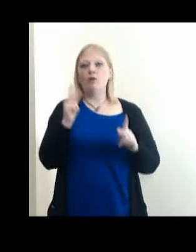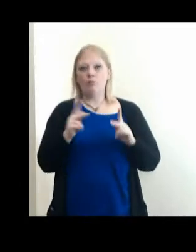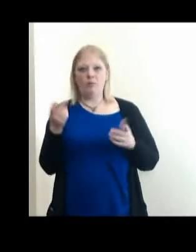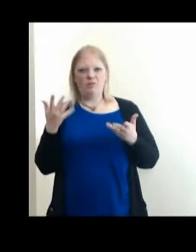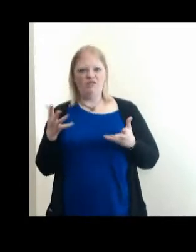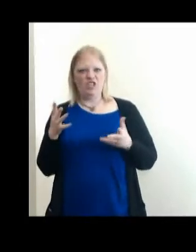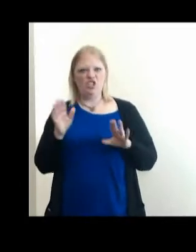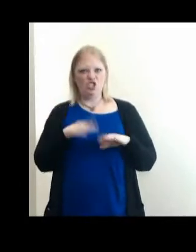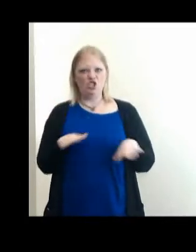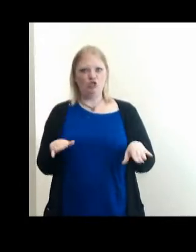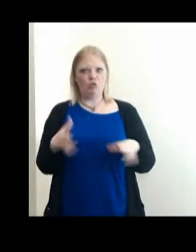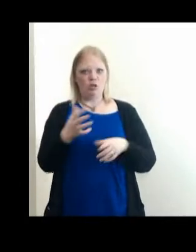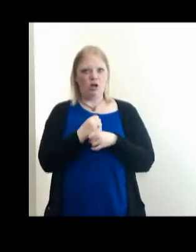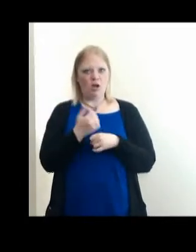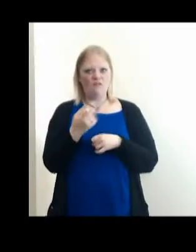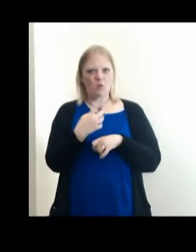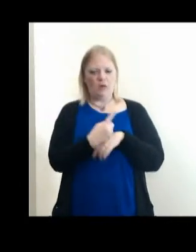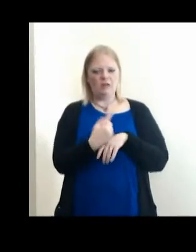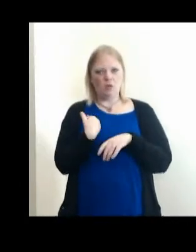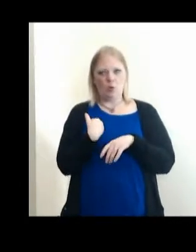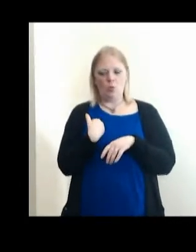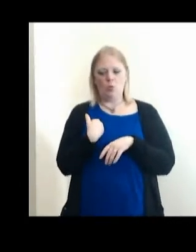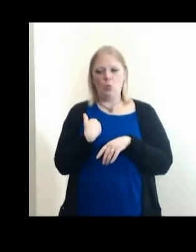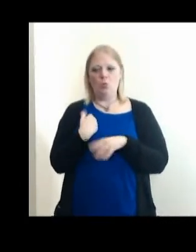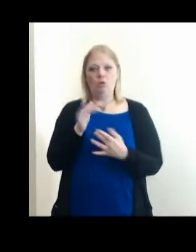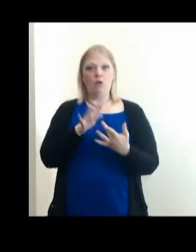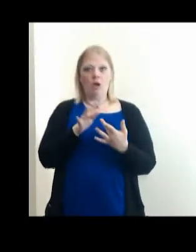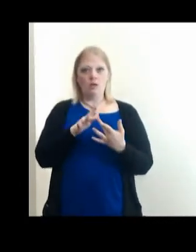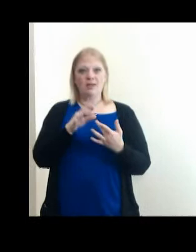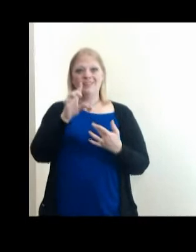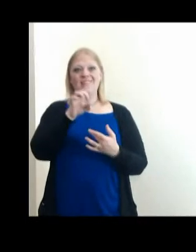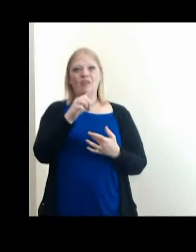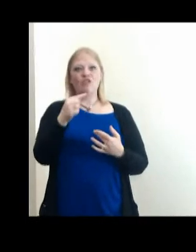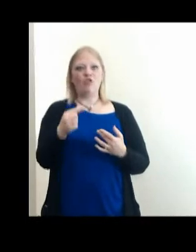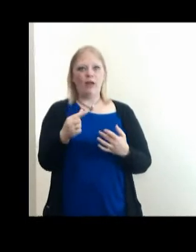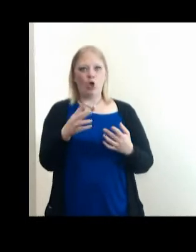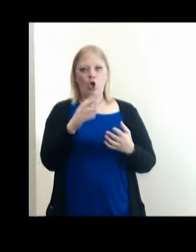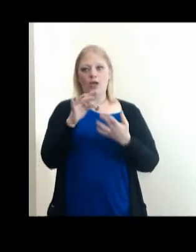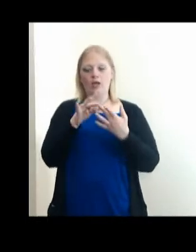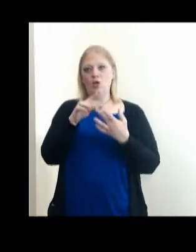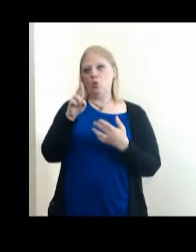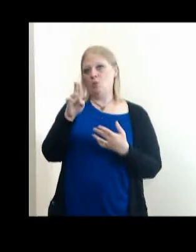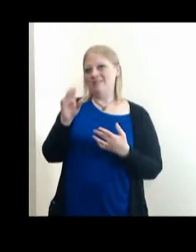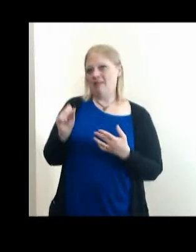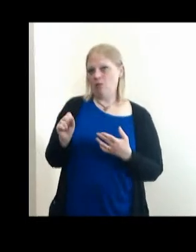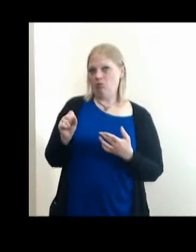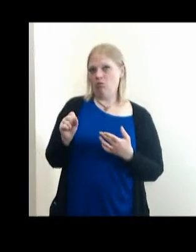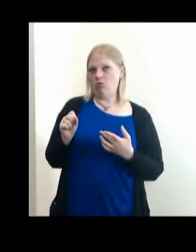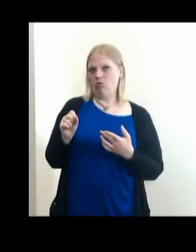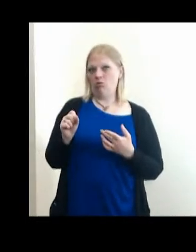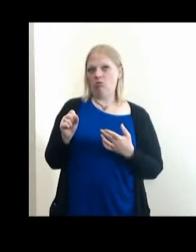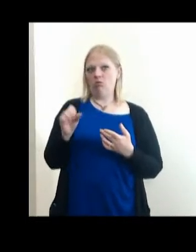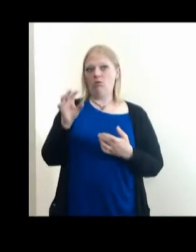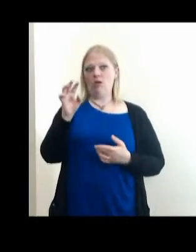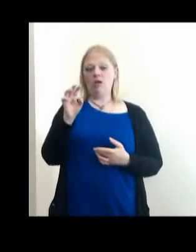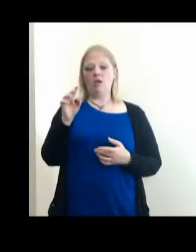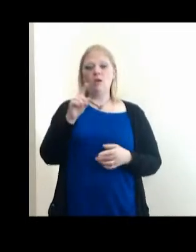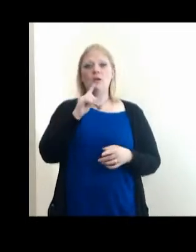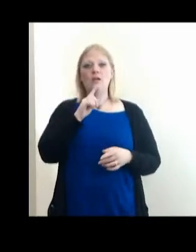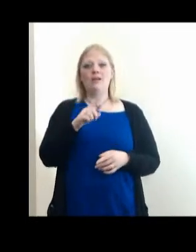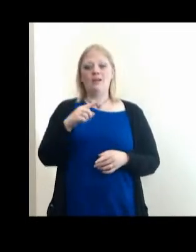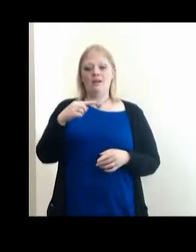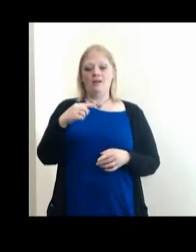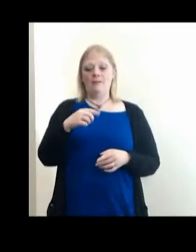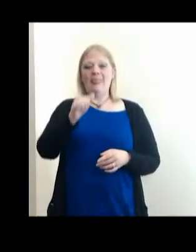their children vaccinated in the last couple of days, you should contact the Delavan Grider site. You should contact the UB South site. Go to